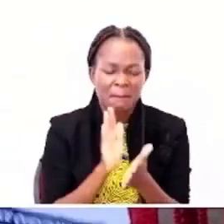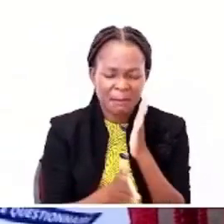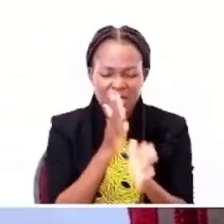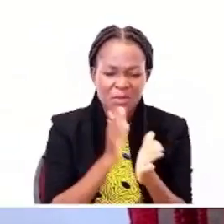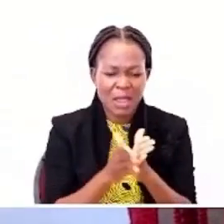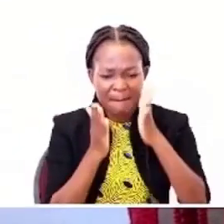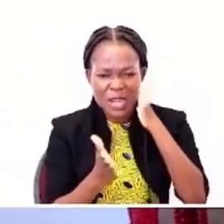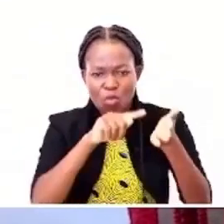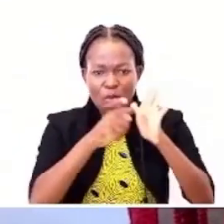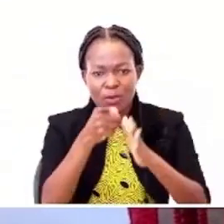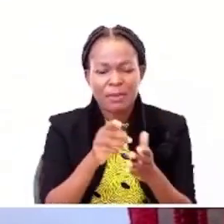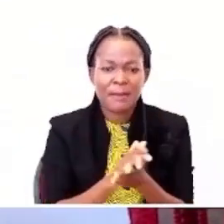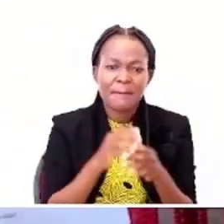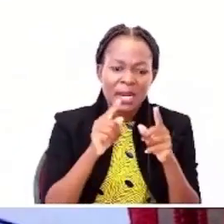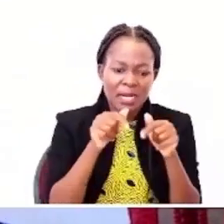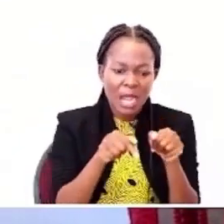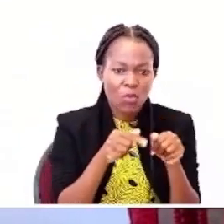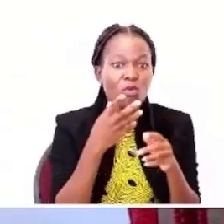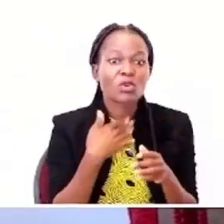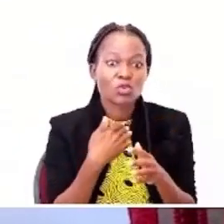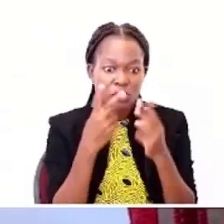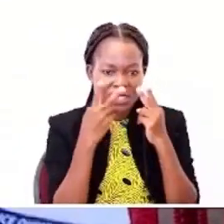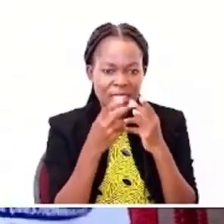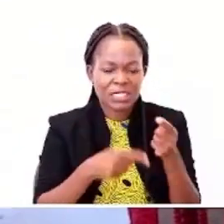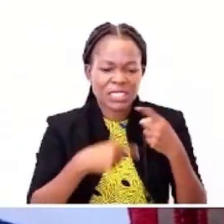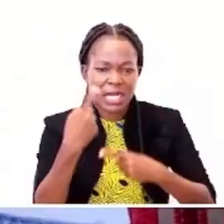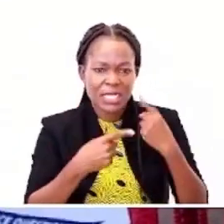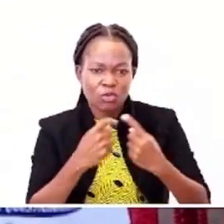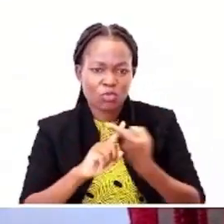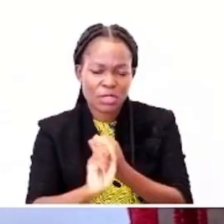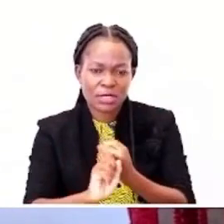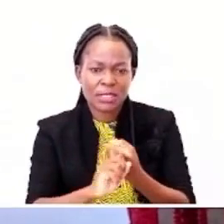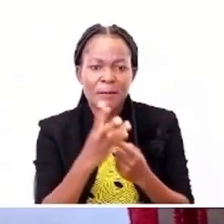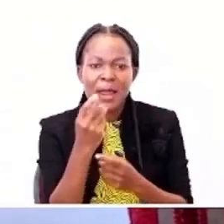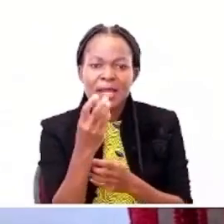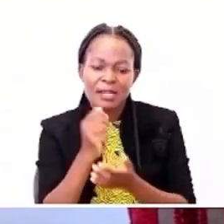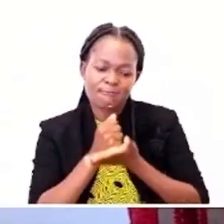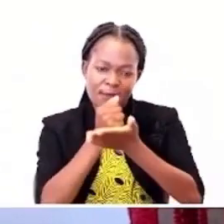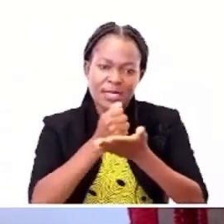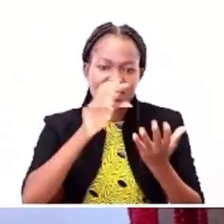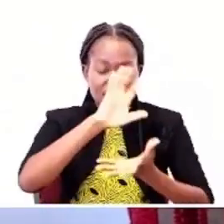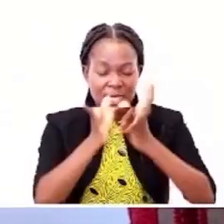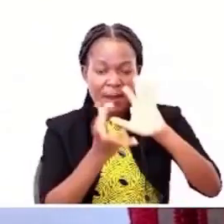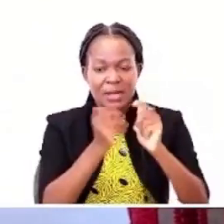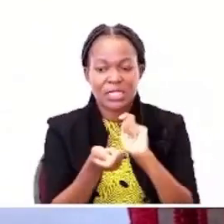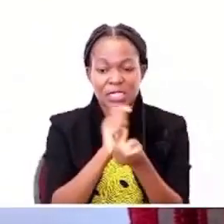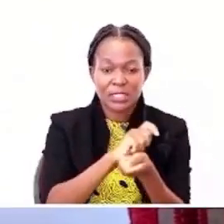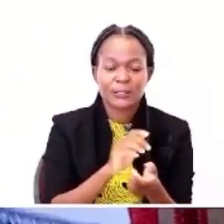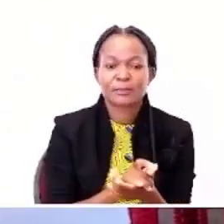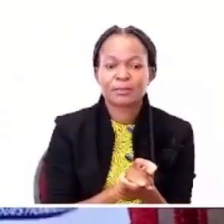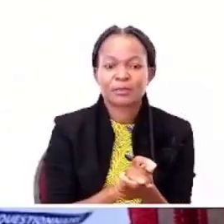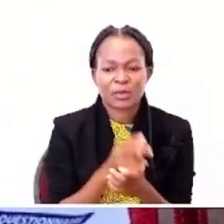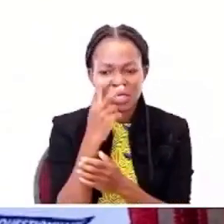are increasingly starting to see other challenges related to the monetization of climate change itself, where